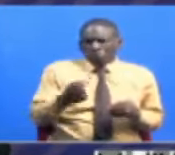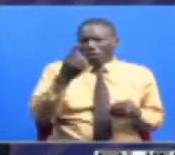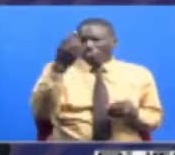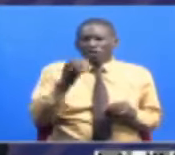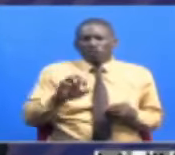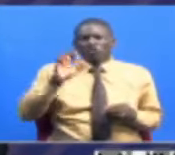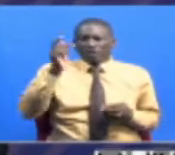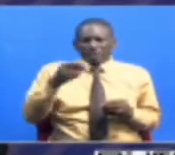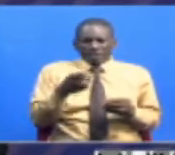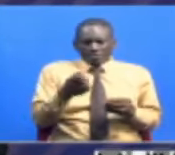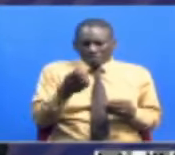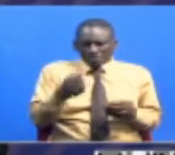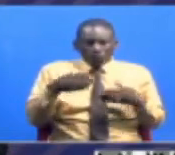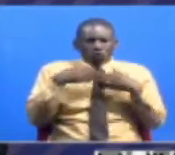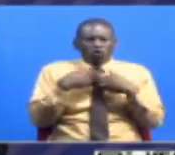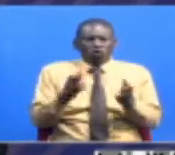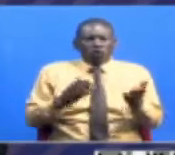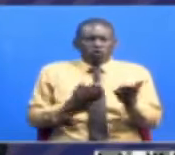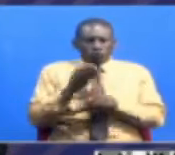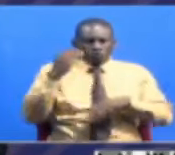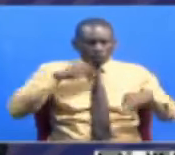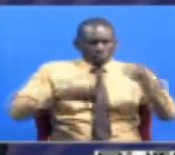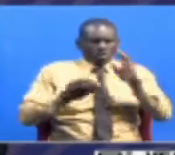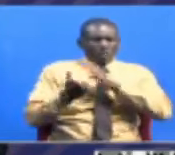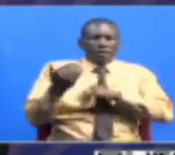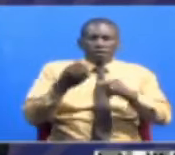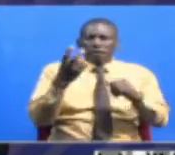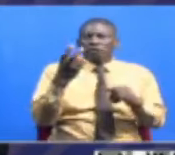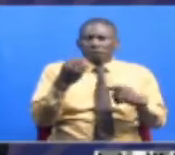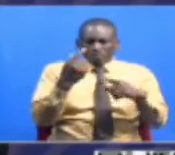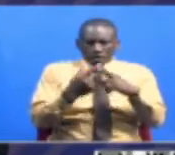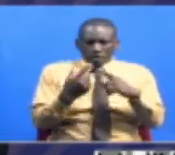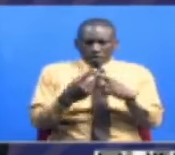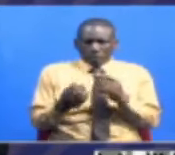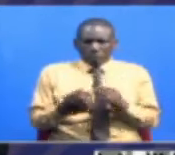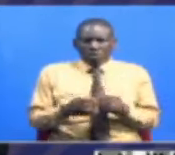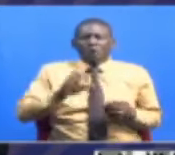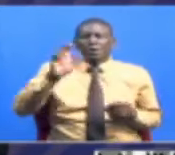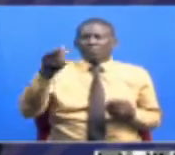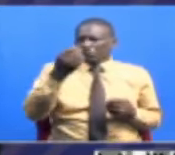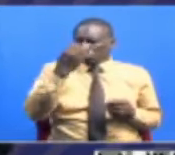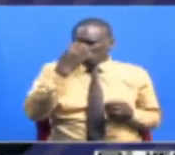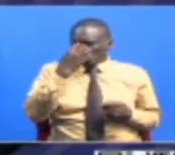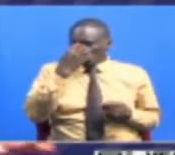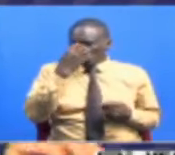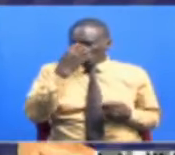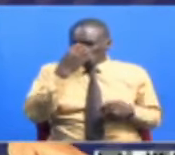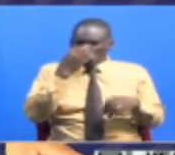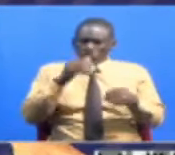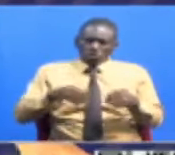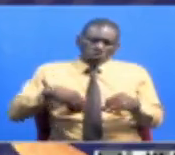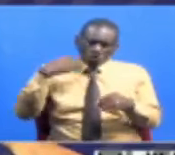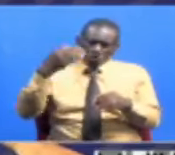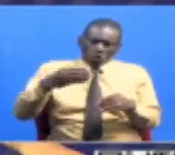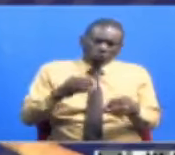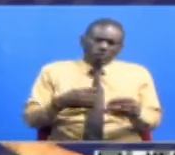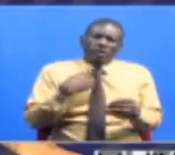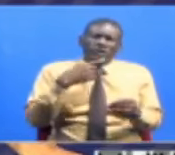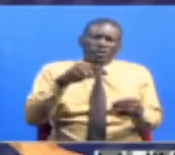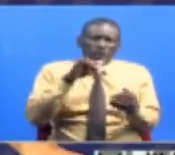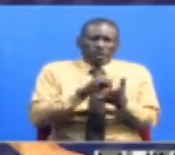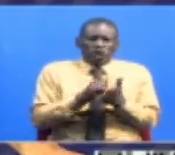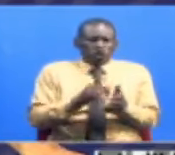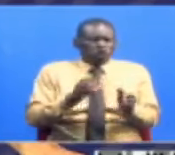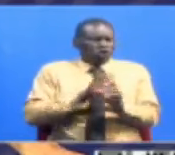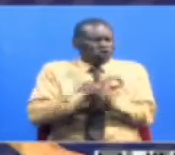been lost to graft over the last two decades. Well, President William Ruto time and again has stated that no